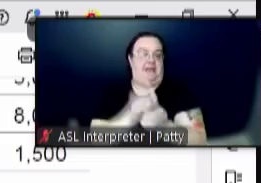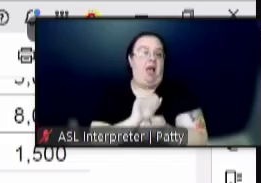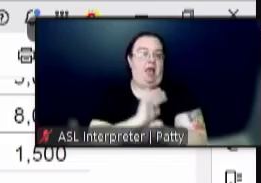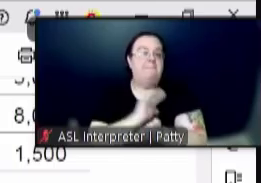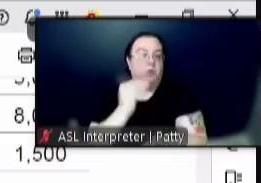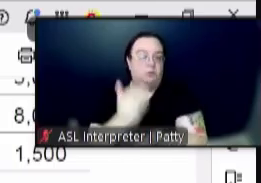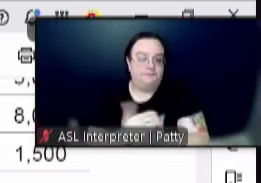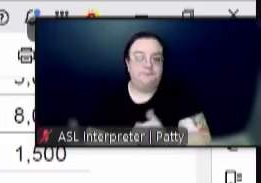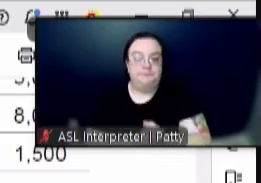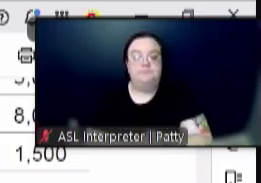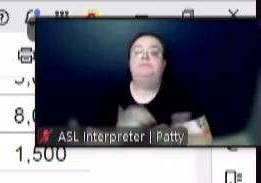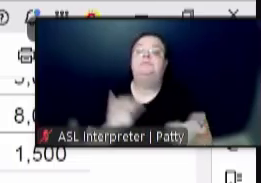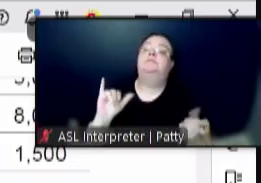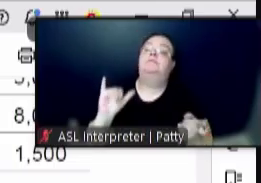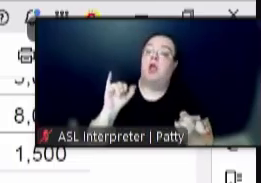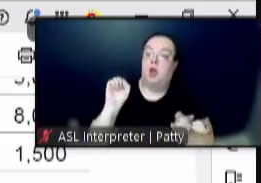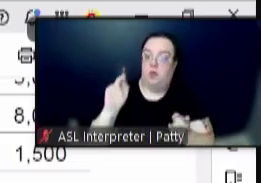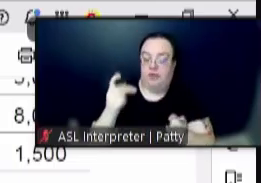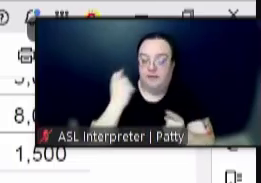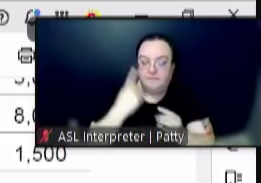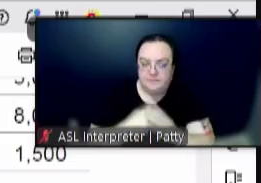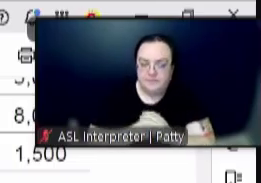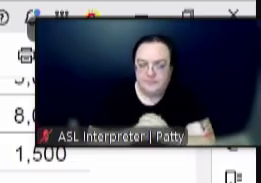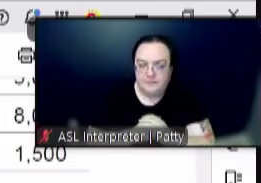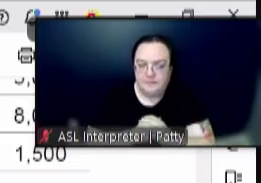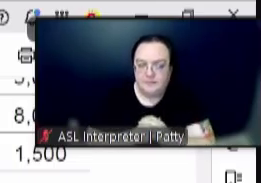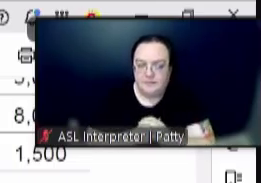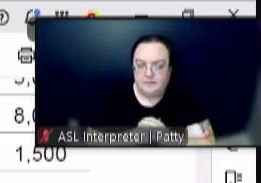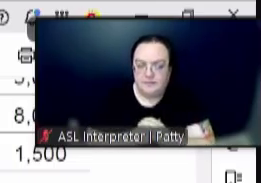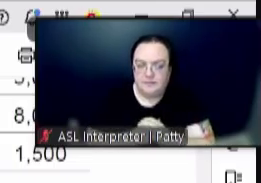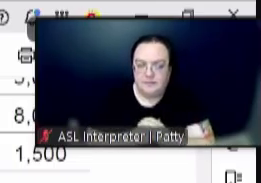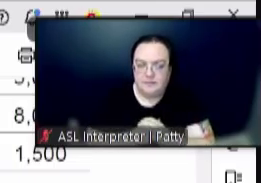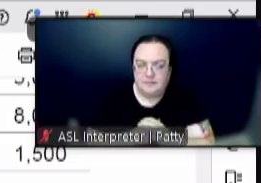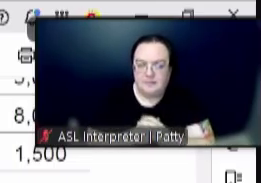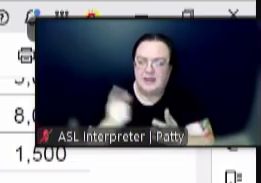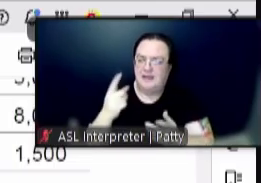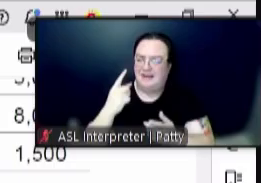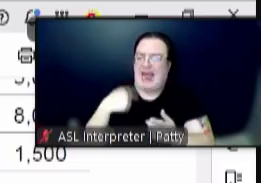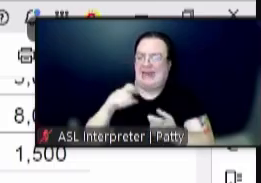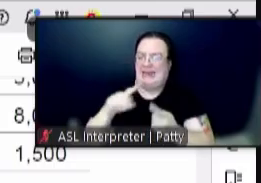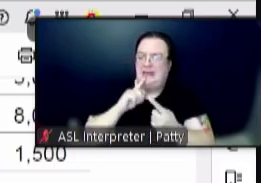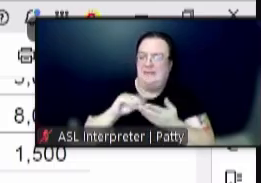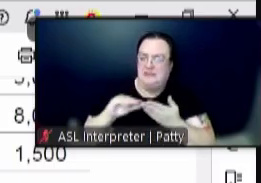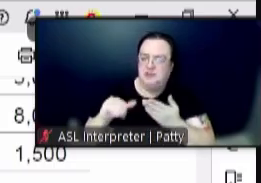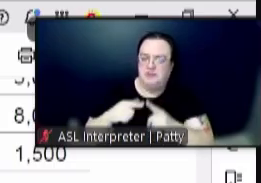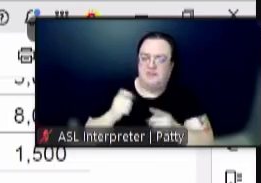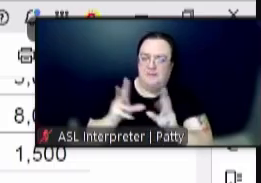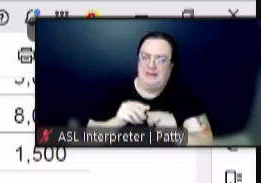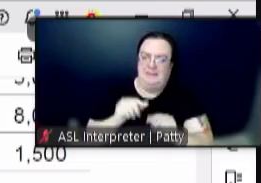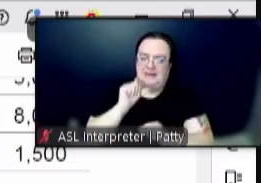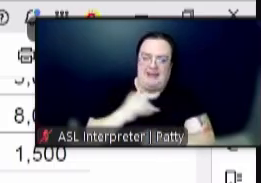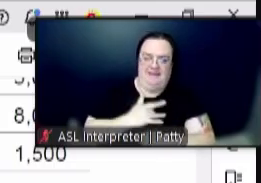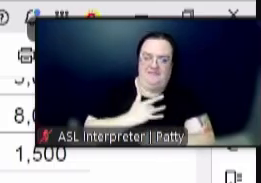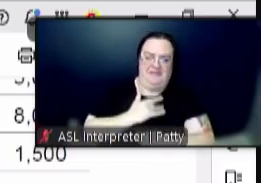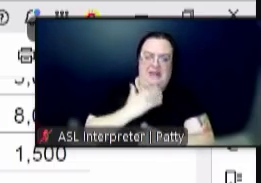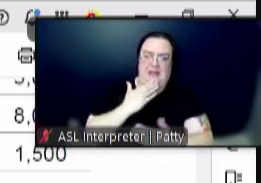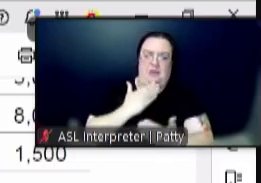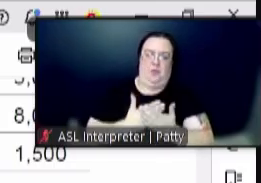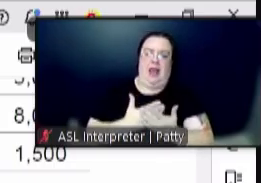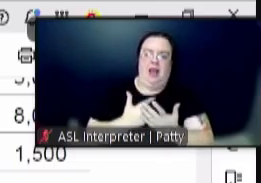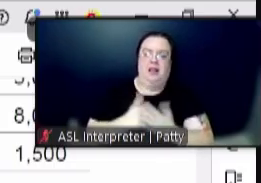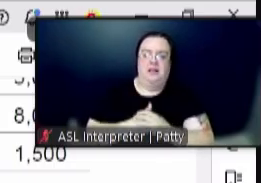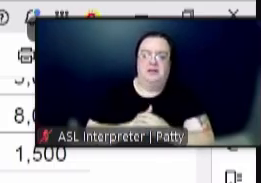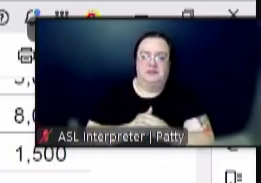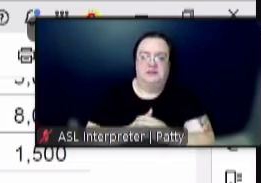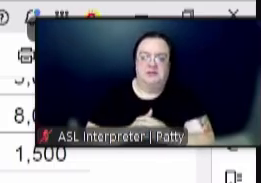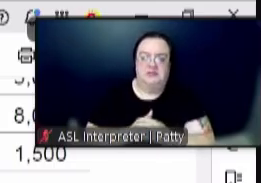That's all right. Maybe excused from the meeting. I'm not feeling well. I'll try to log on from home. Sure.